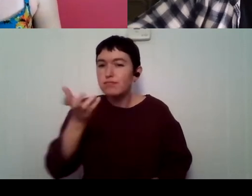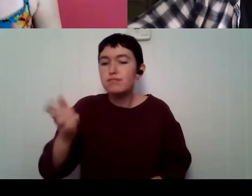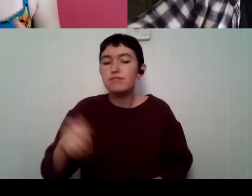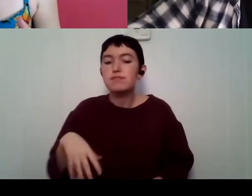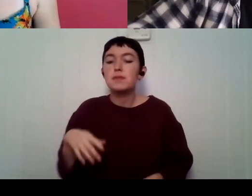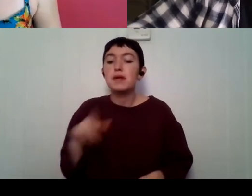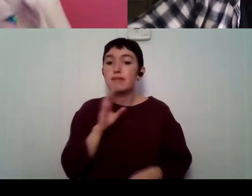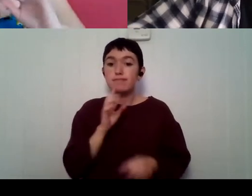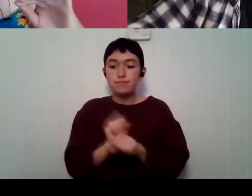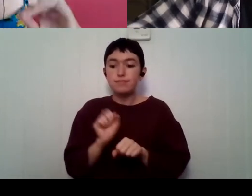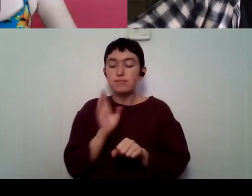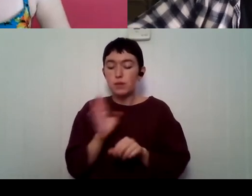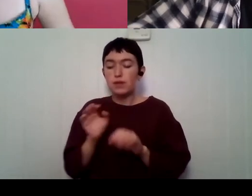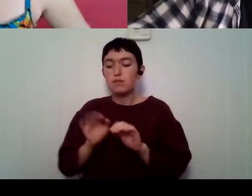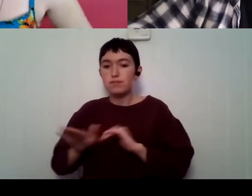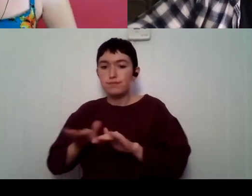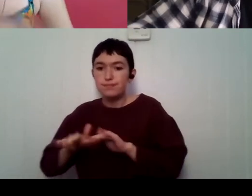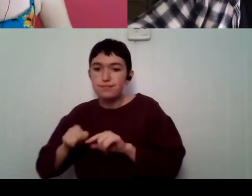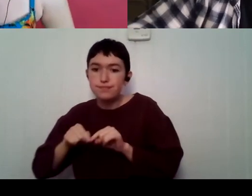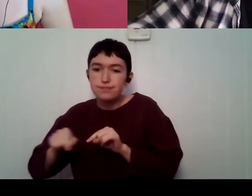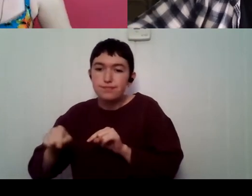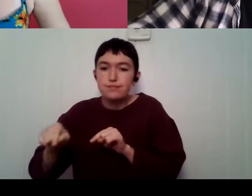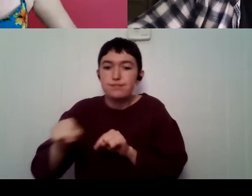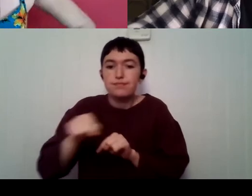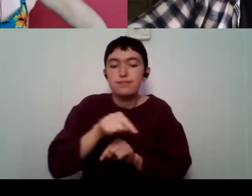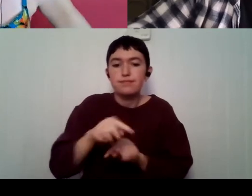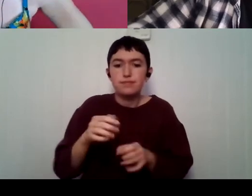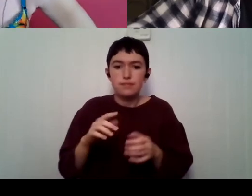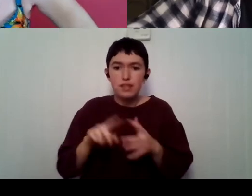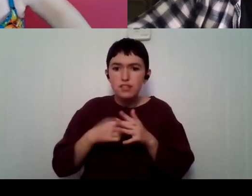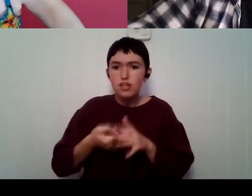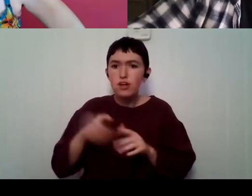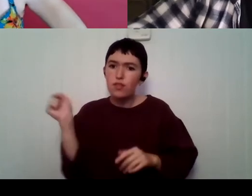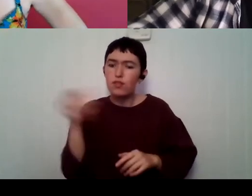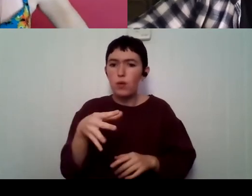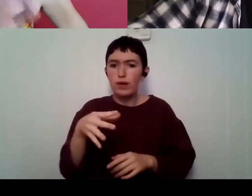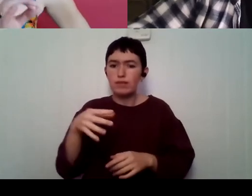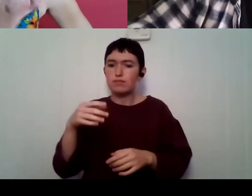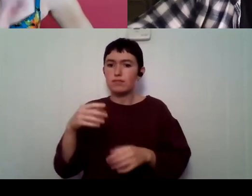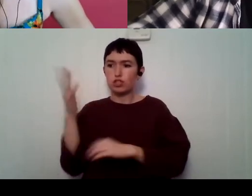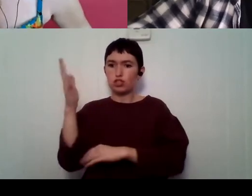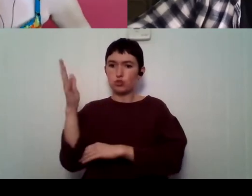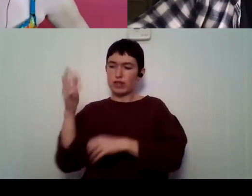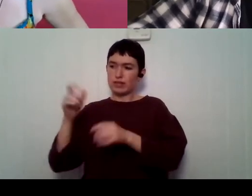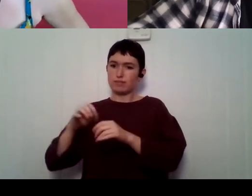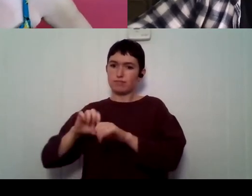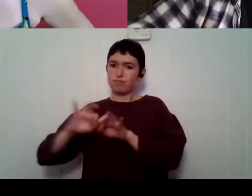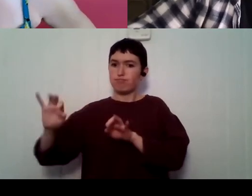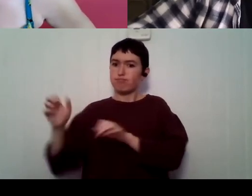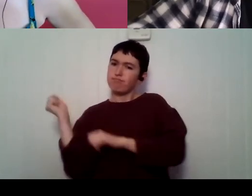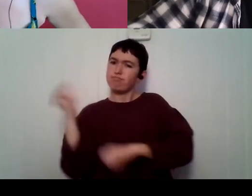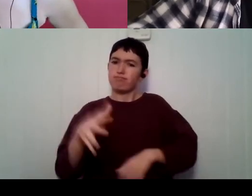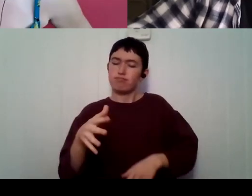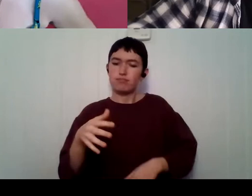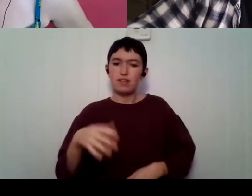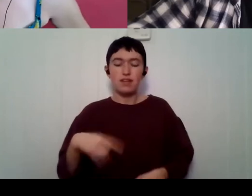perimeter and were very quiet, and then started throwing tree branches at us. Wow. And I have it on video. Yeah. So I actually, you